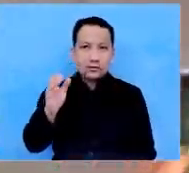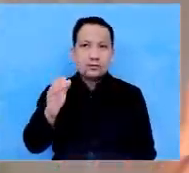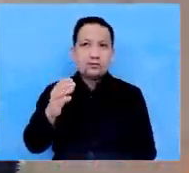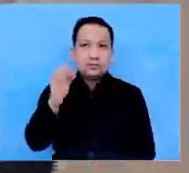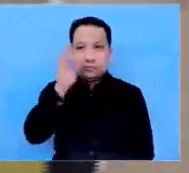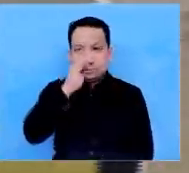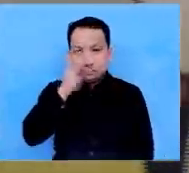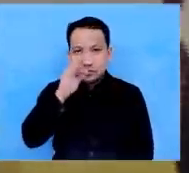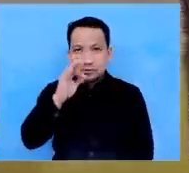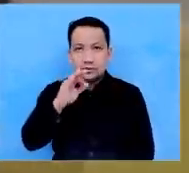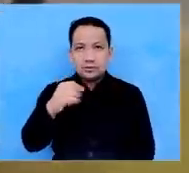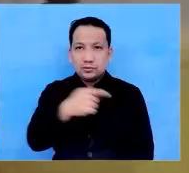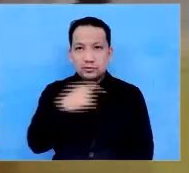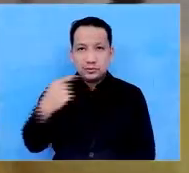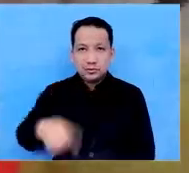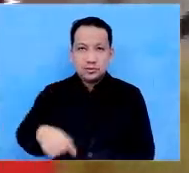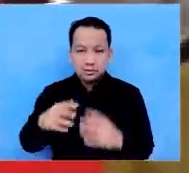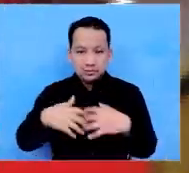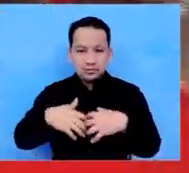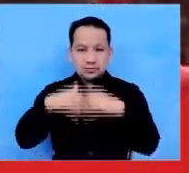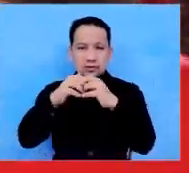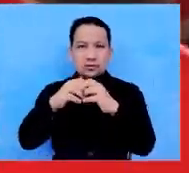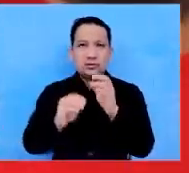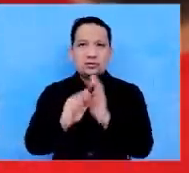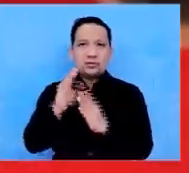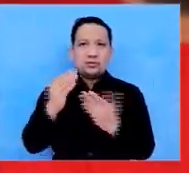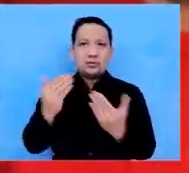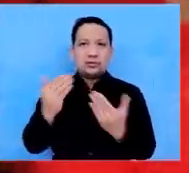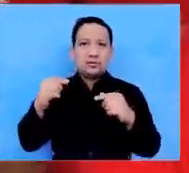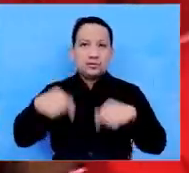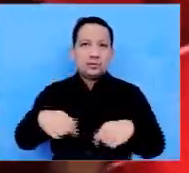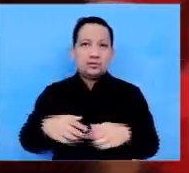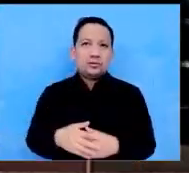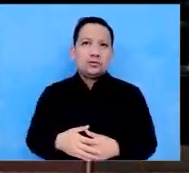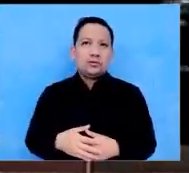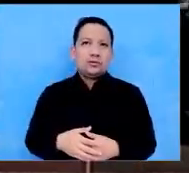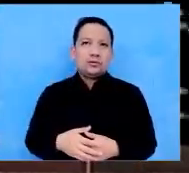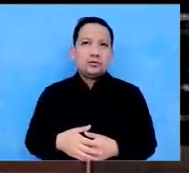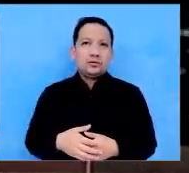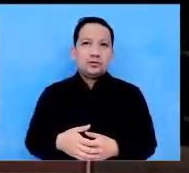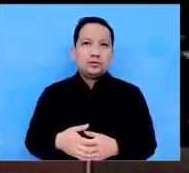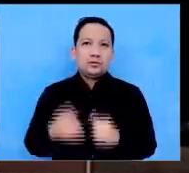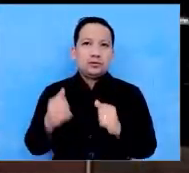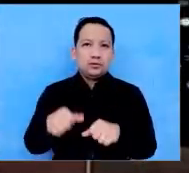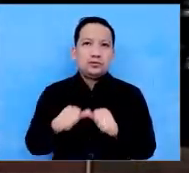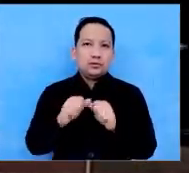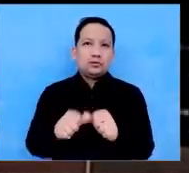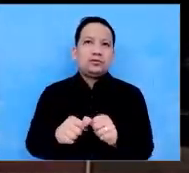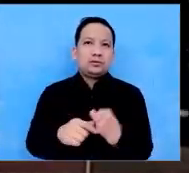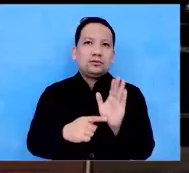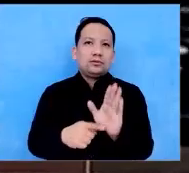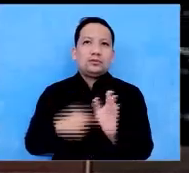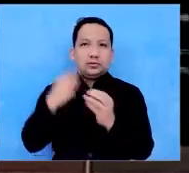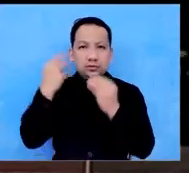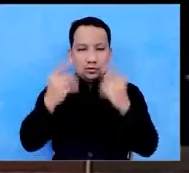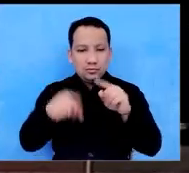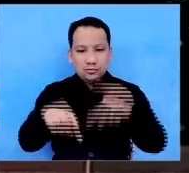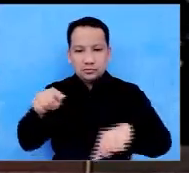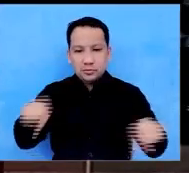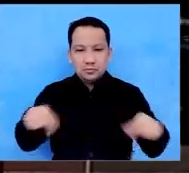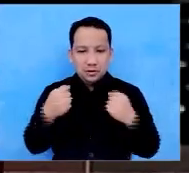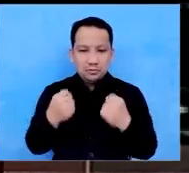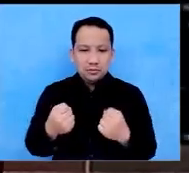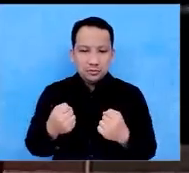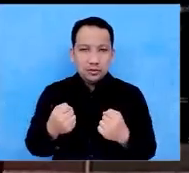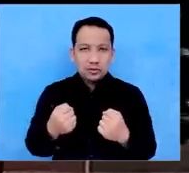Filipino-Chinese community sa pagtaguyod ng lungsod. In this momentous event, we reflect the diversity and strength of